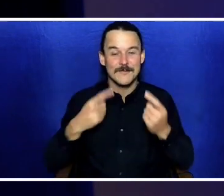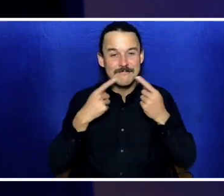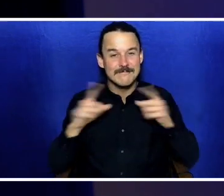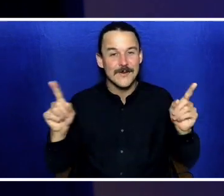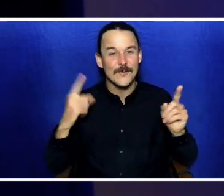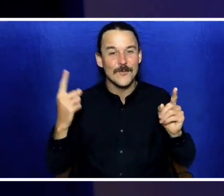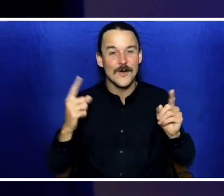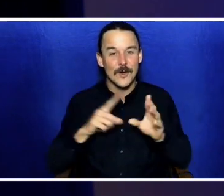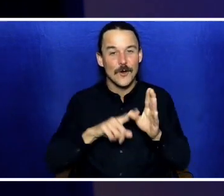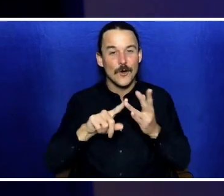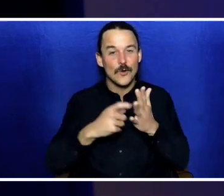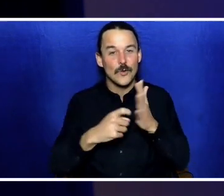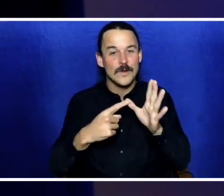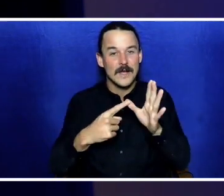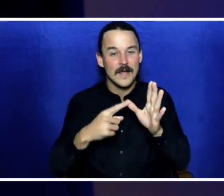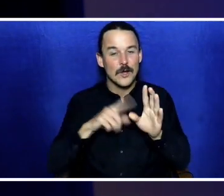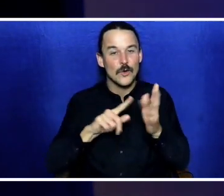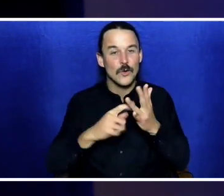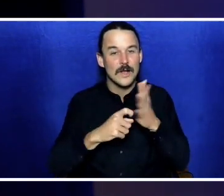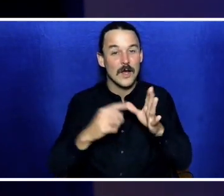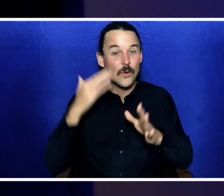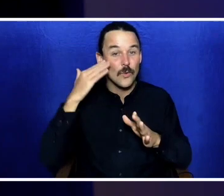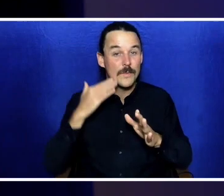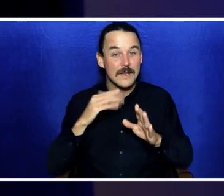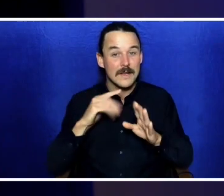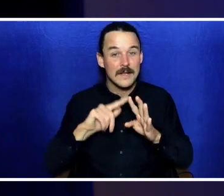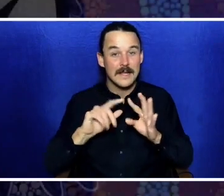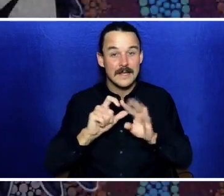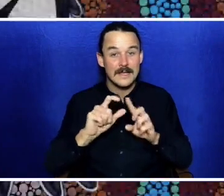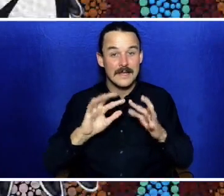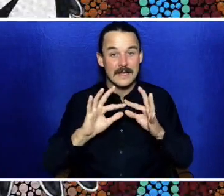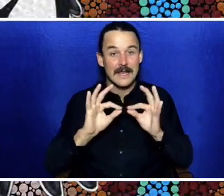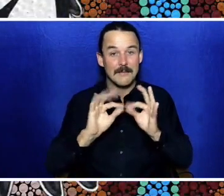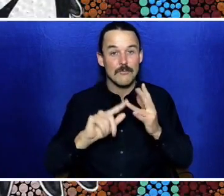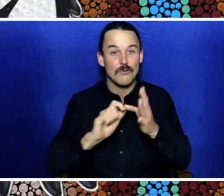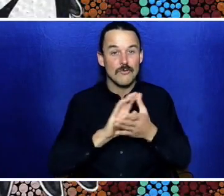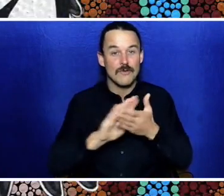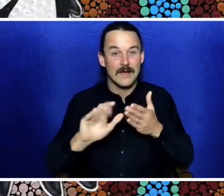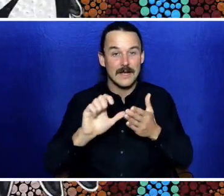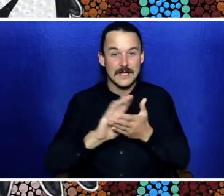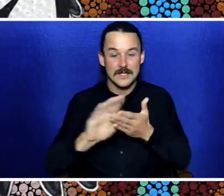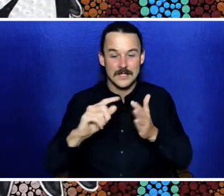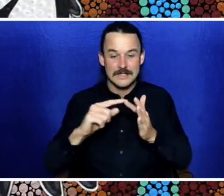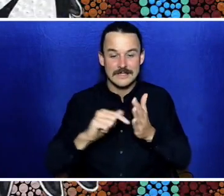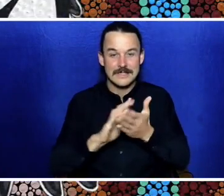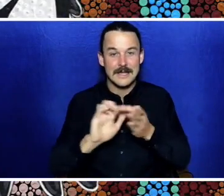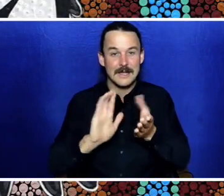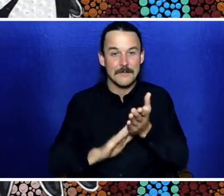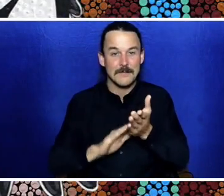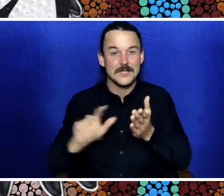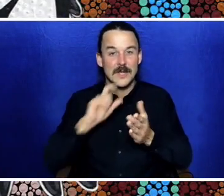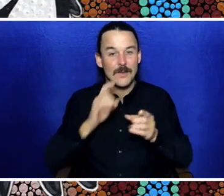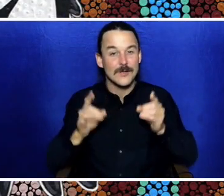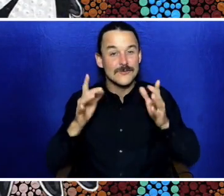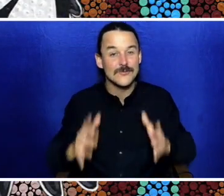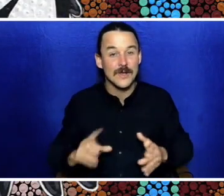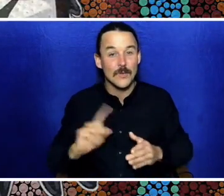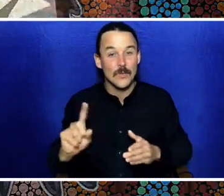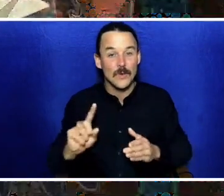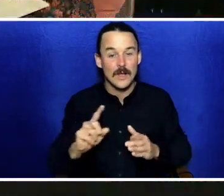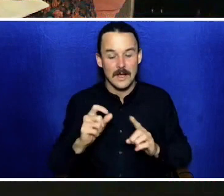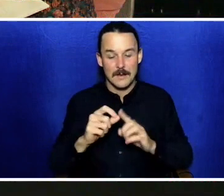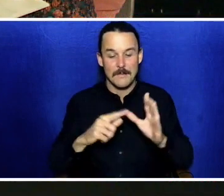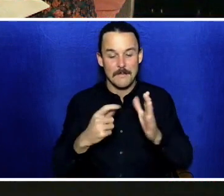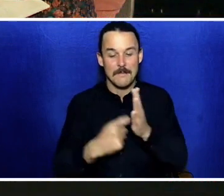Pa Wong Lifts the Sky. Elizabeth, tell us about this production. You'll hear from Deborah very shortly, but we're